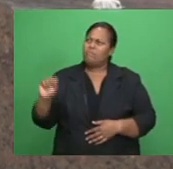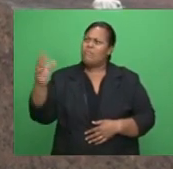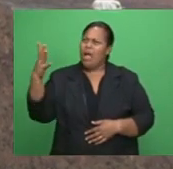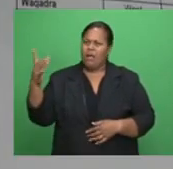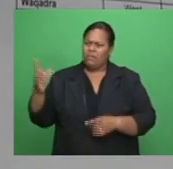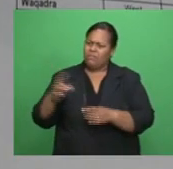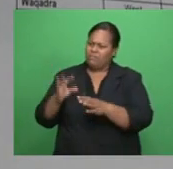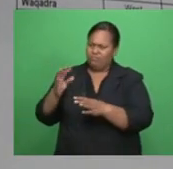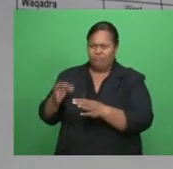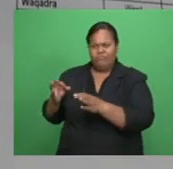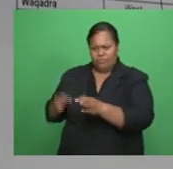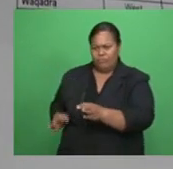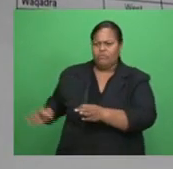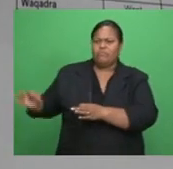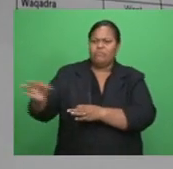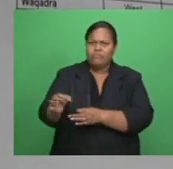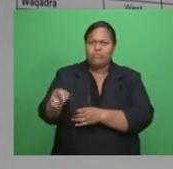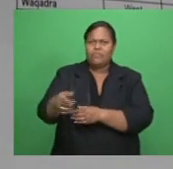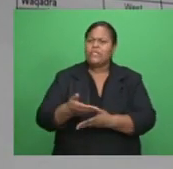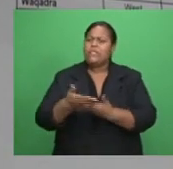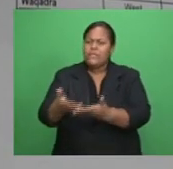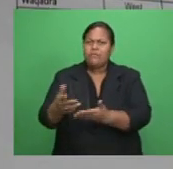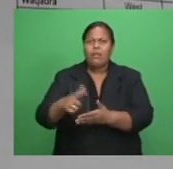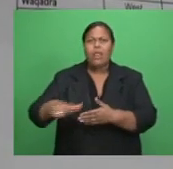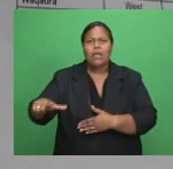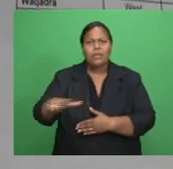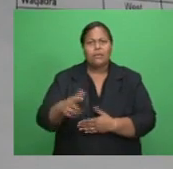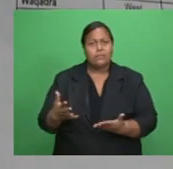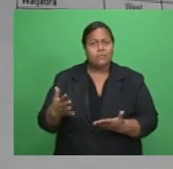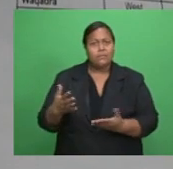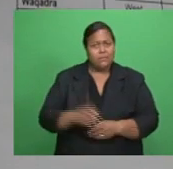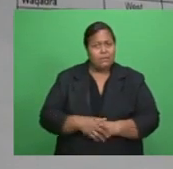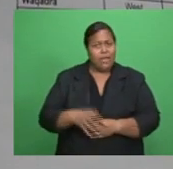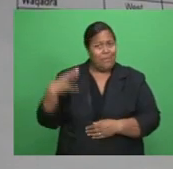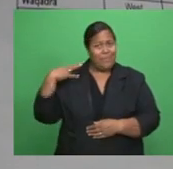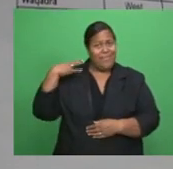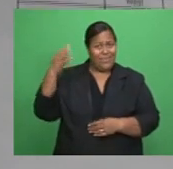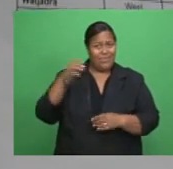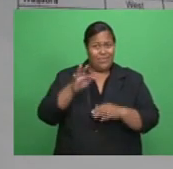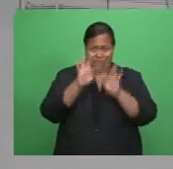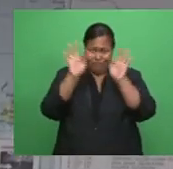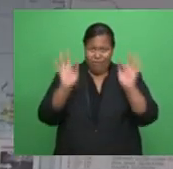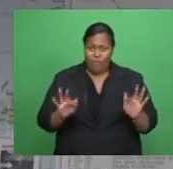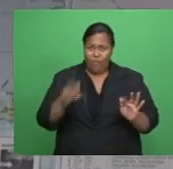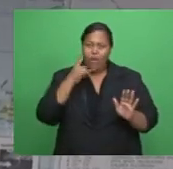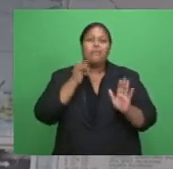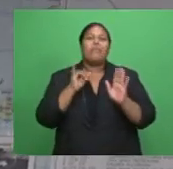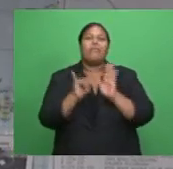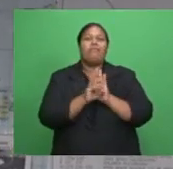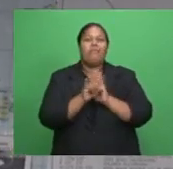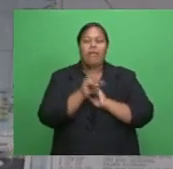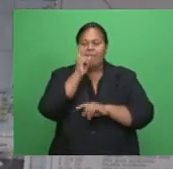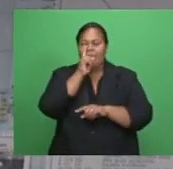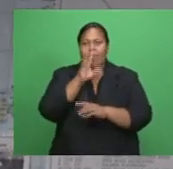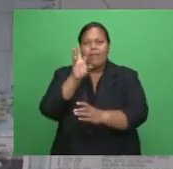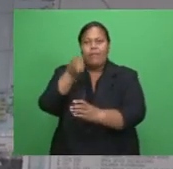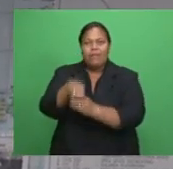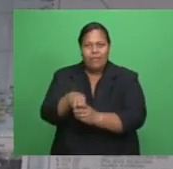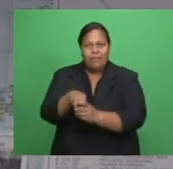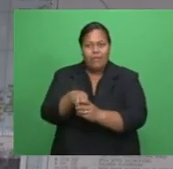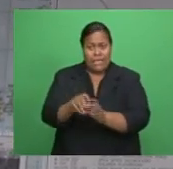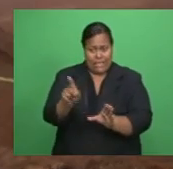queue and all that. And then the application forms would identify the persons who are involved, whether internally here,